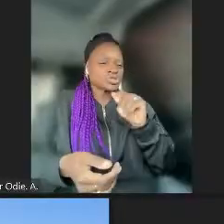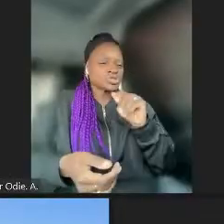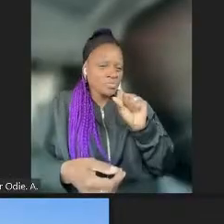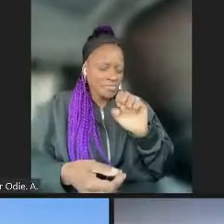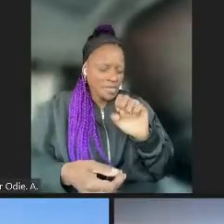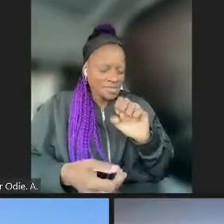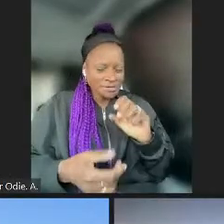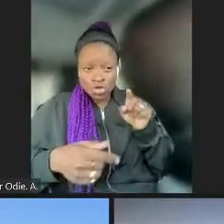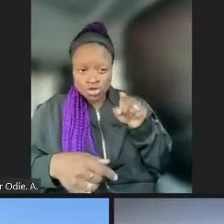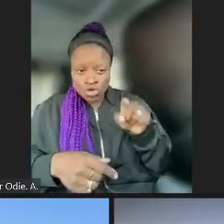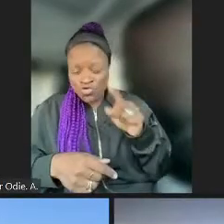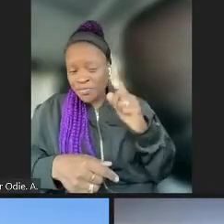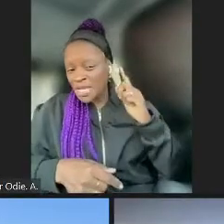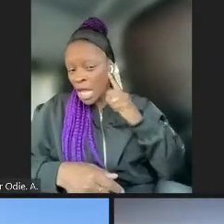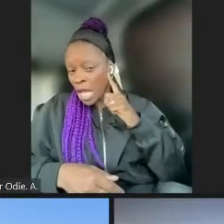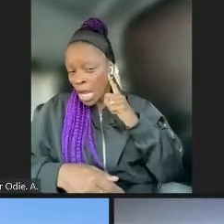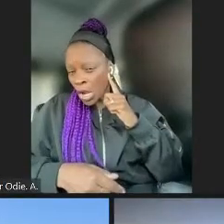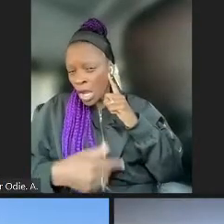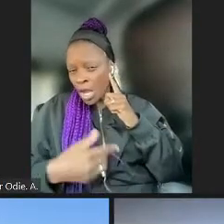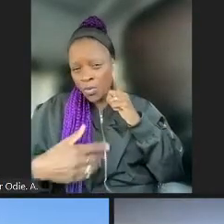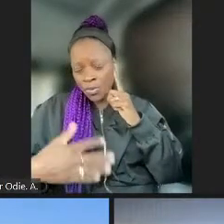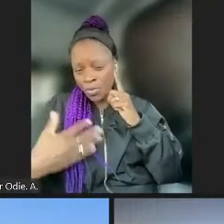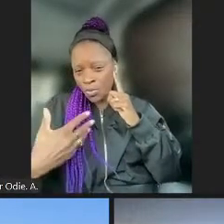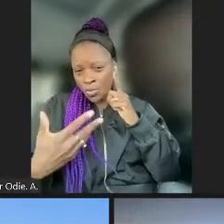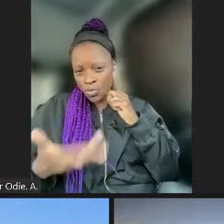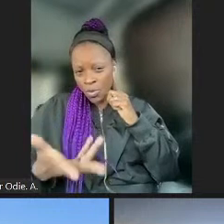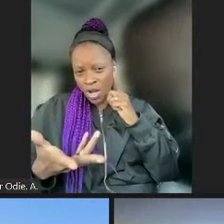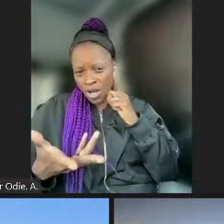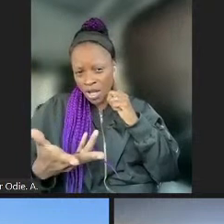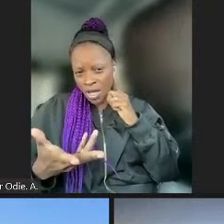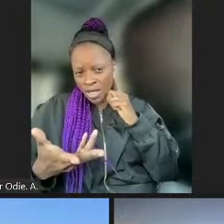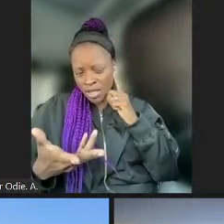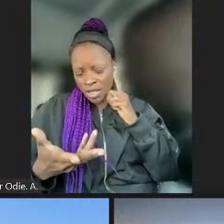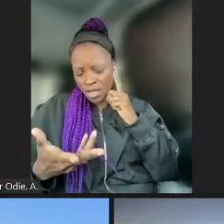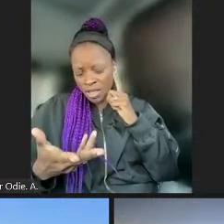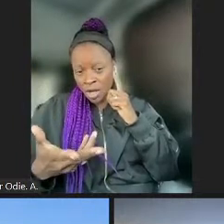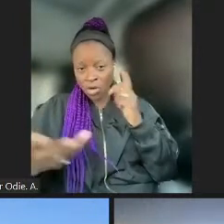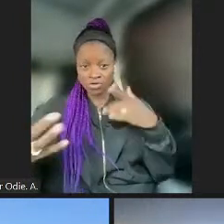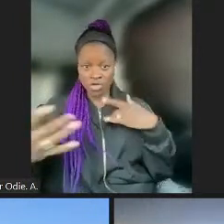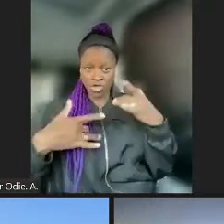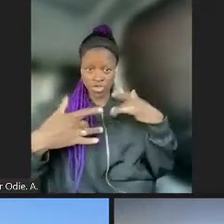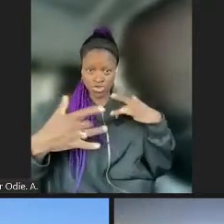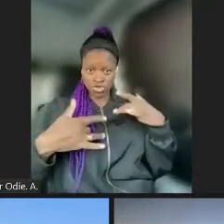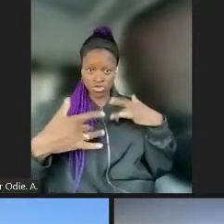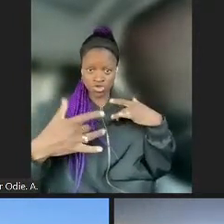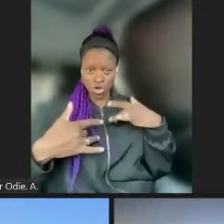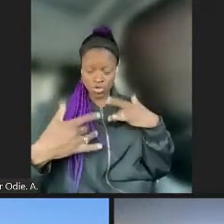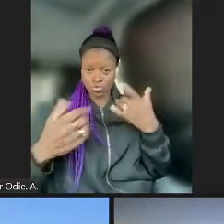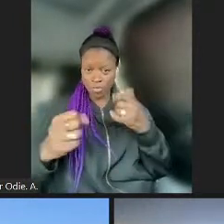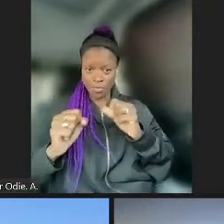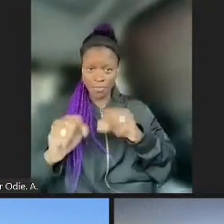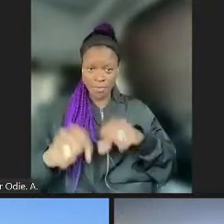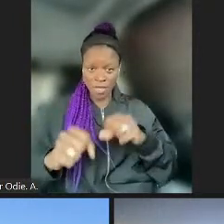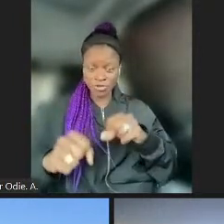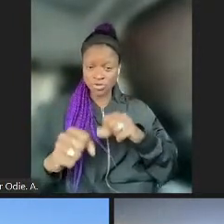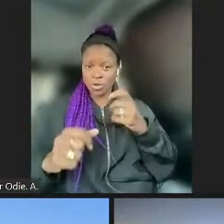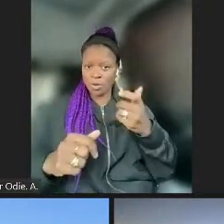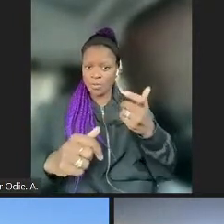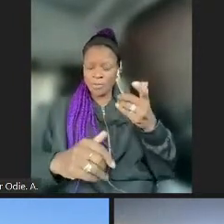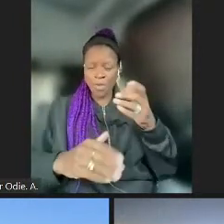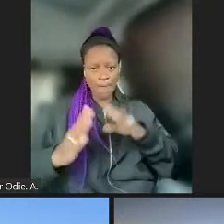from our hospitals about their current capacity? And are there concerns out there about a possible surge of COVID